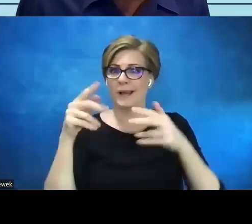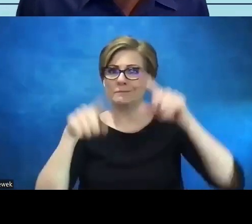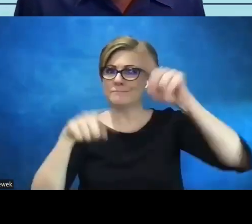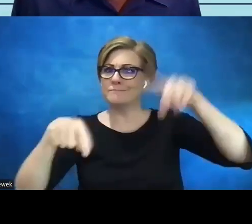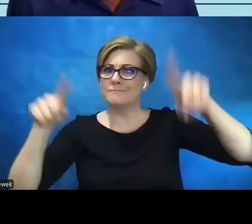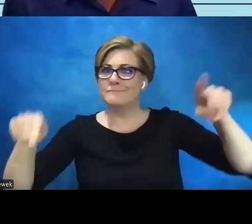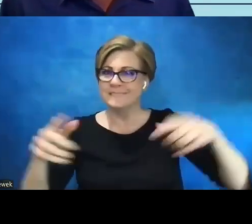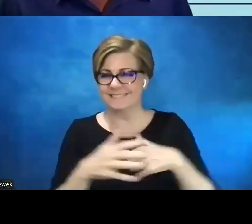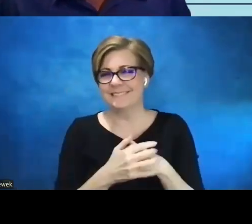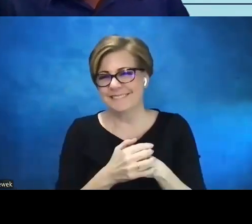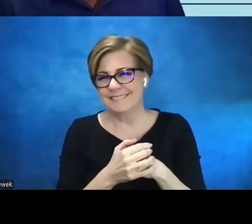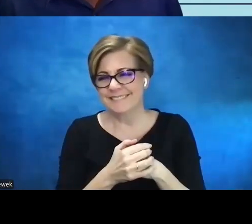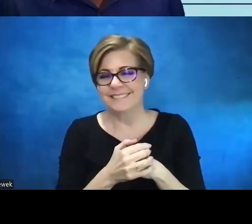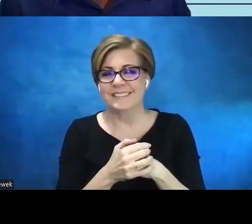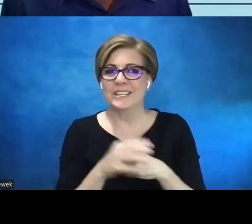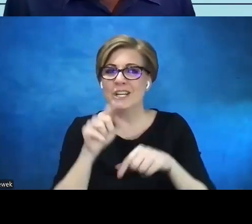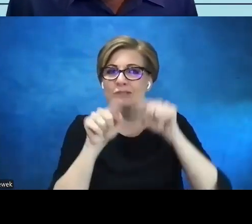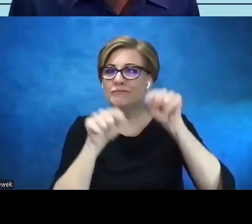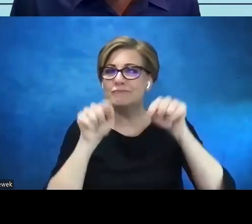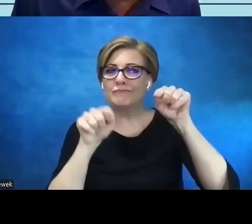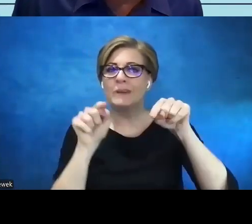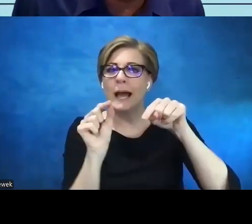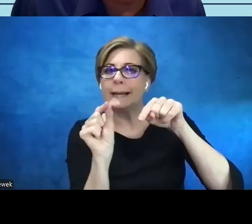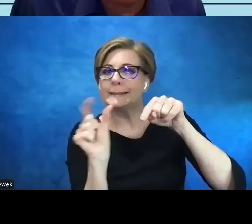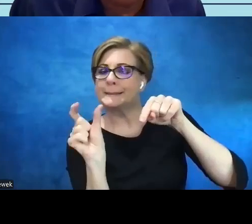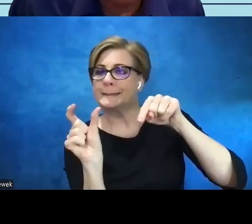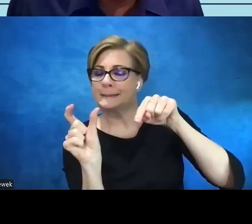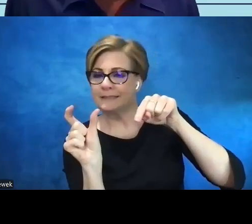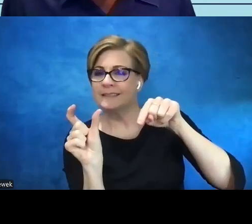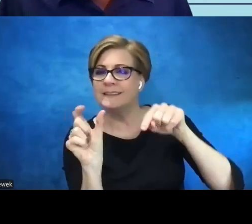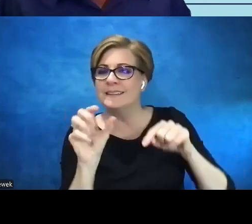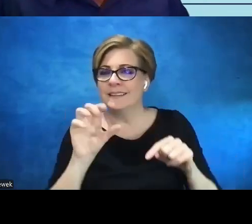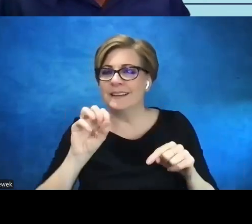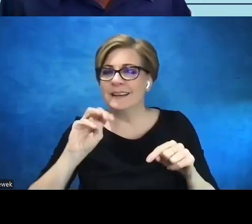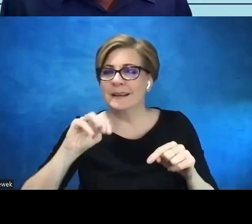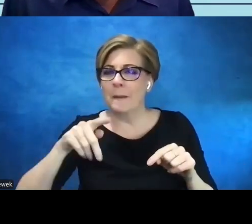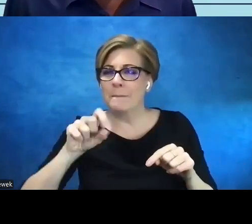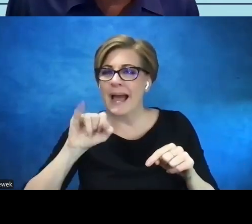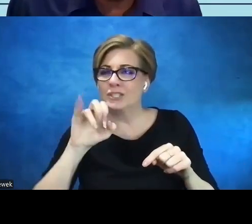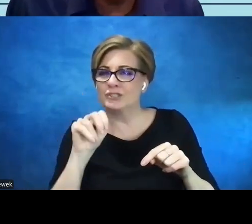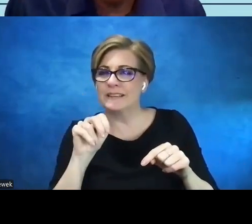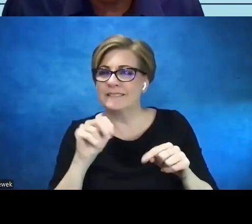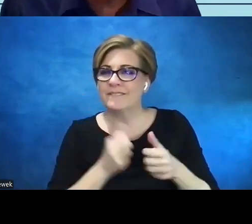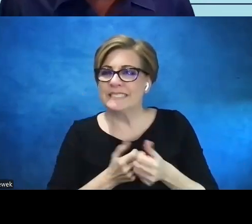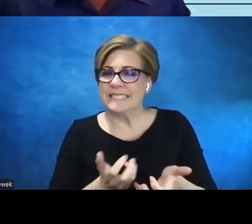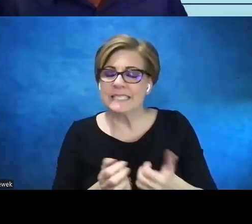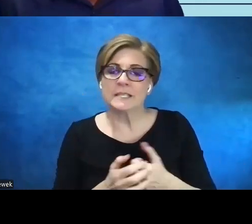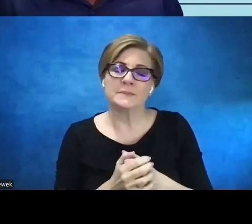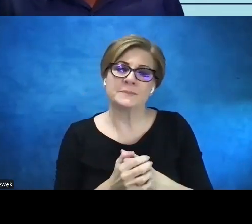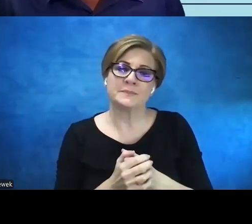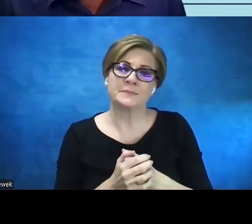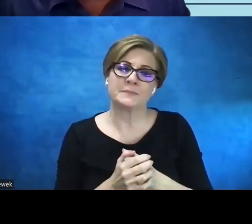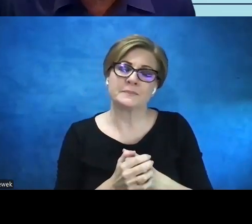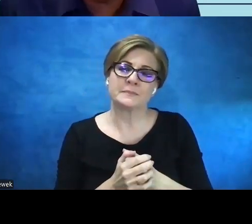pretty much across the board with a slight edge on compassion fatigue. Now, I'll be first to tell you that that was the one